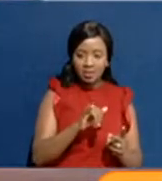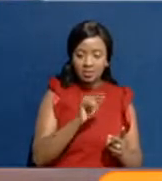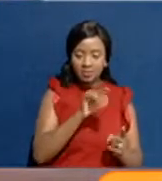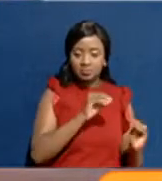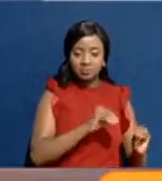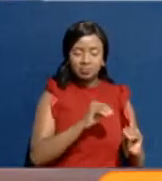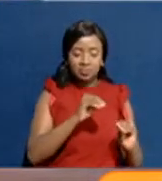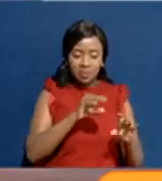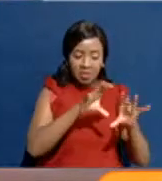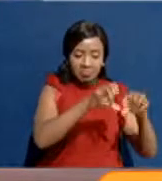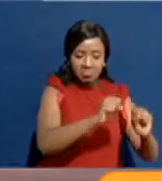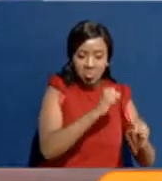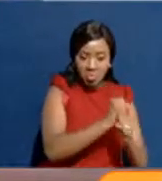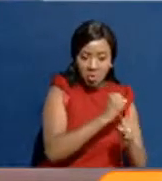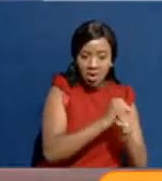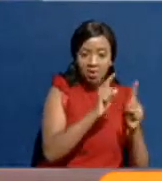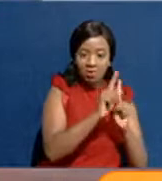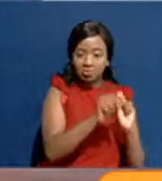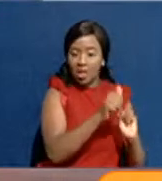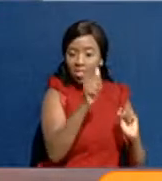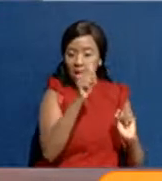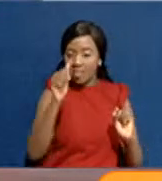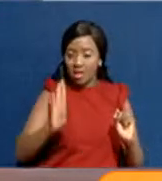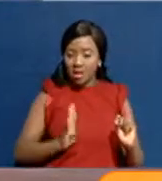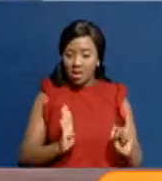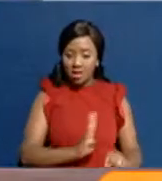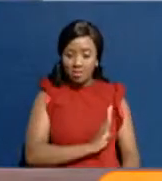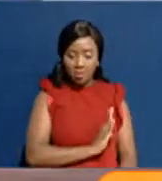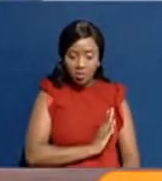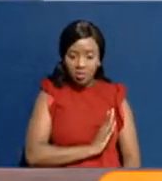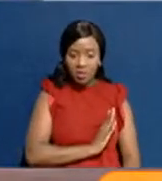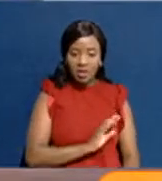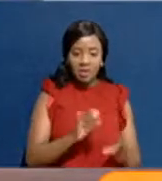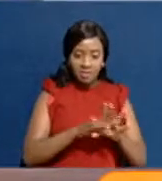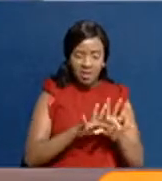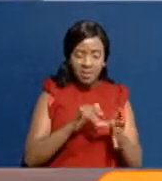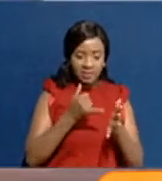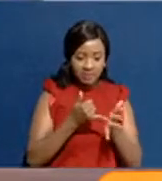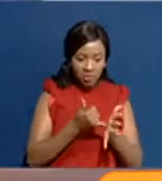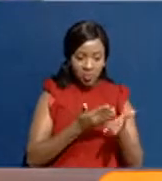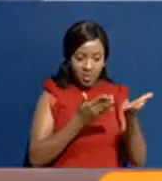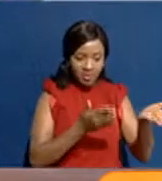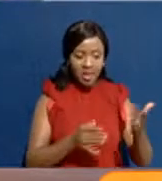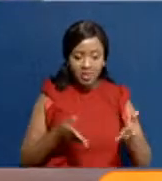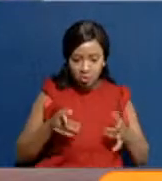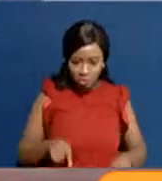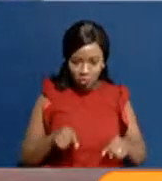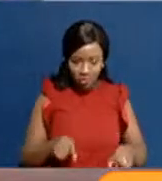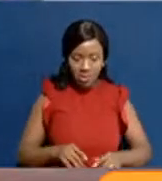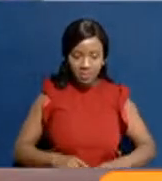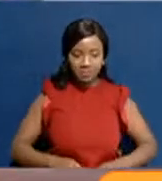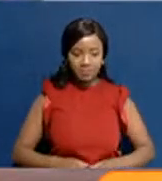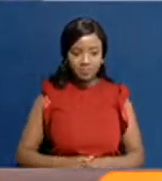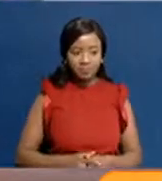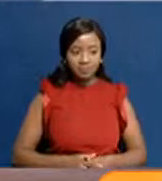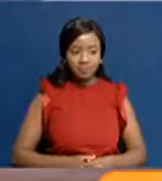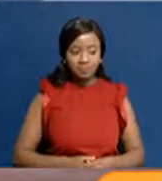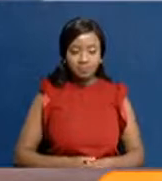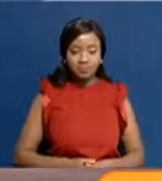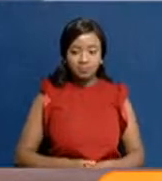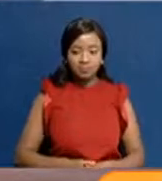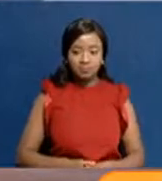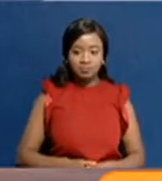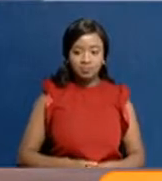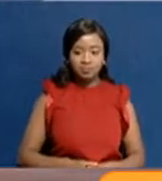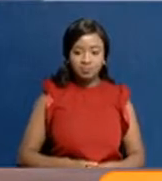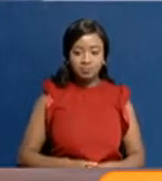Mary Chao Mwadime took over. And then you have some of the board members, who are here today, including Terry Ramadhani. And you can take a look at that, even